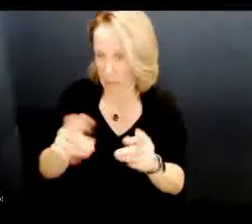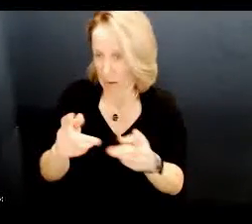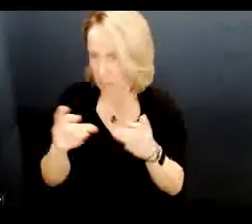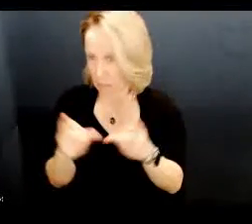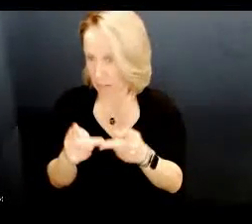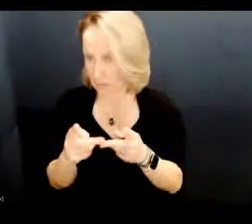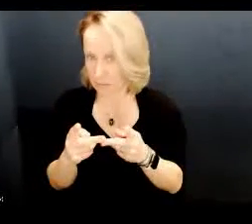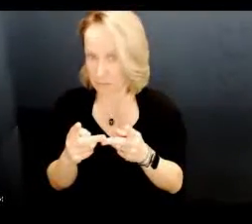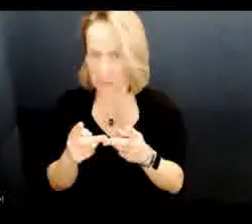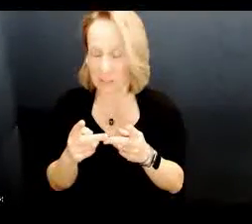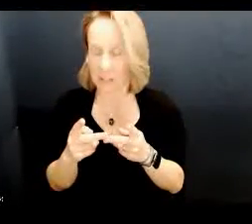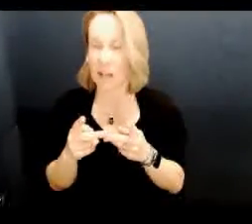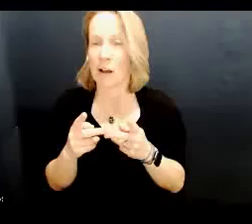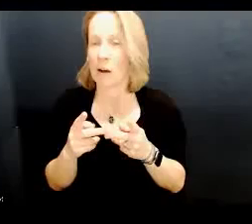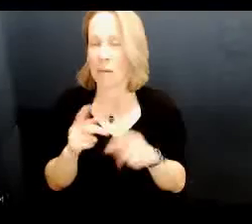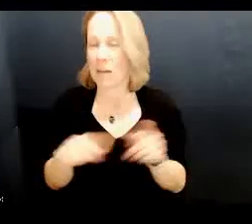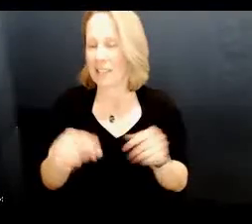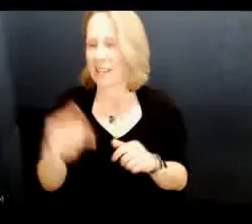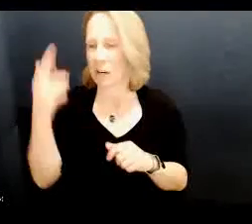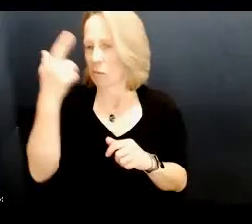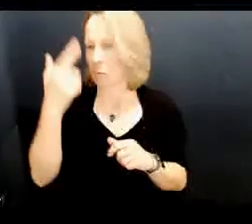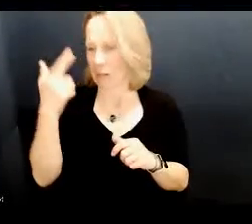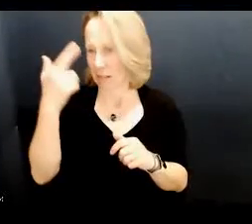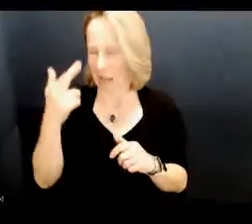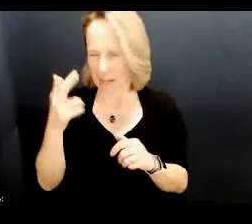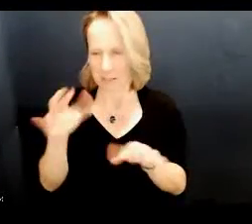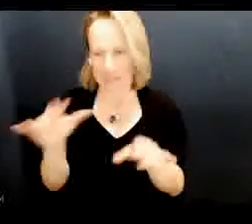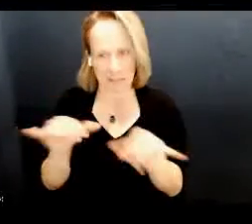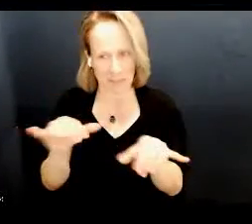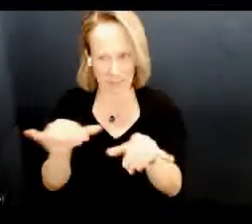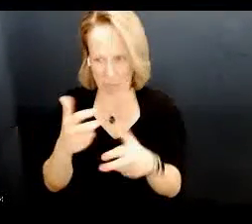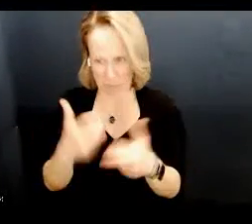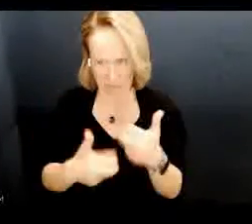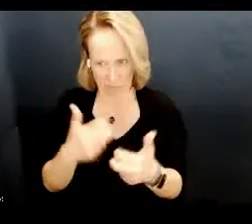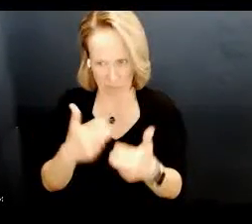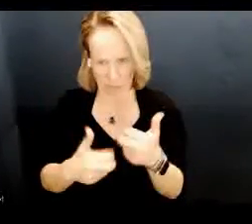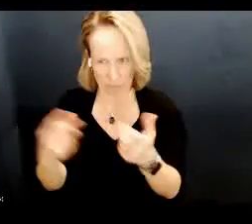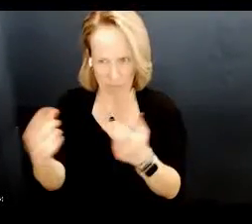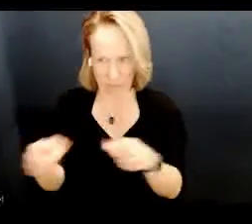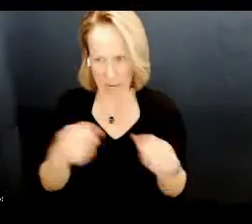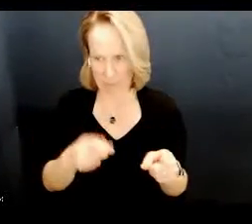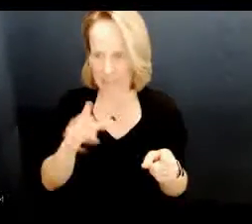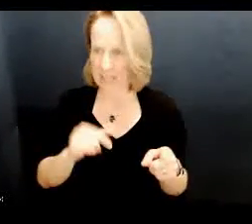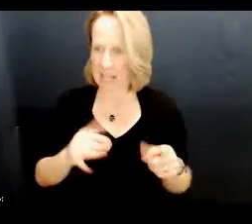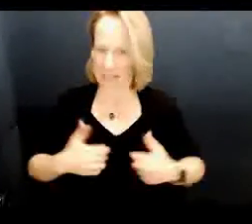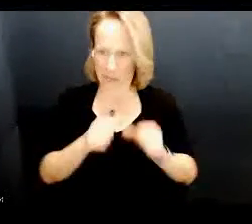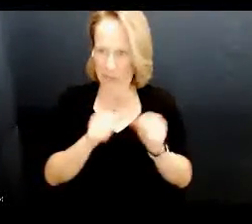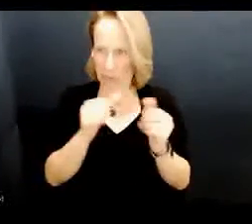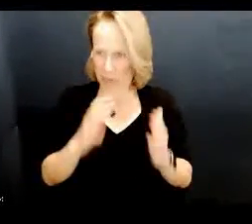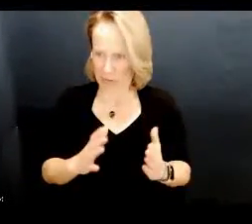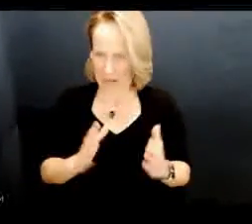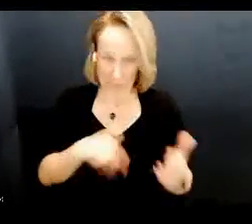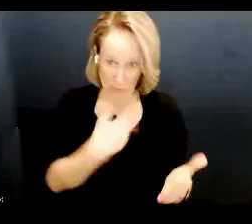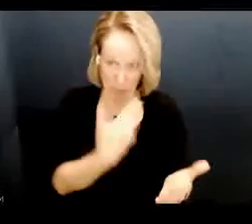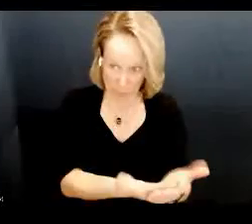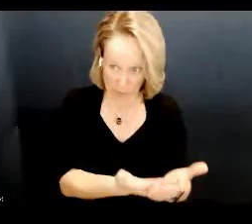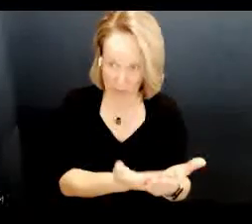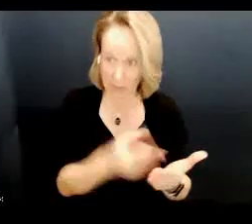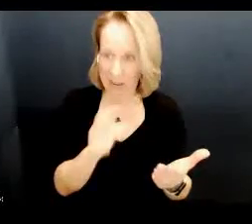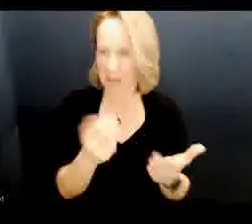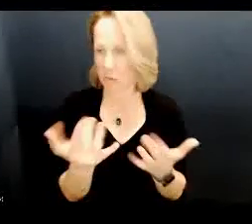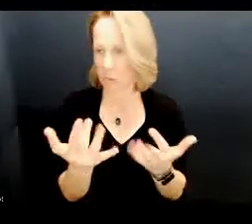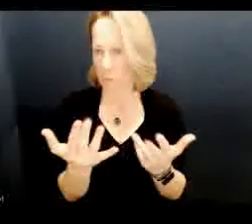they realized that a very similar problem was happening where the survivor would have to wait about an hour to